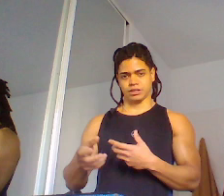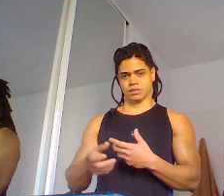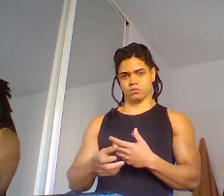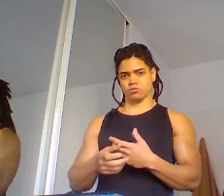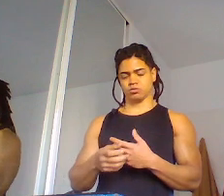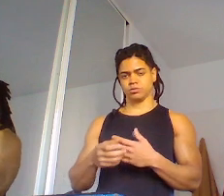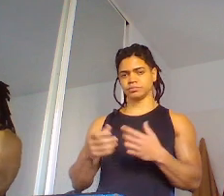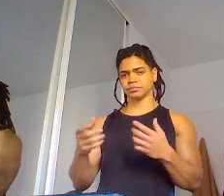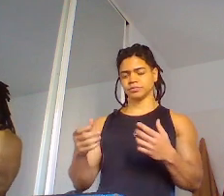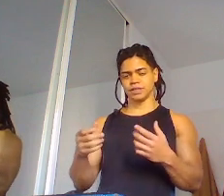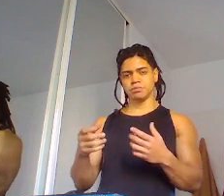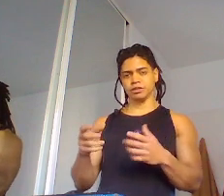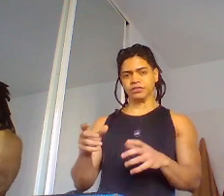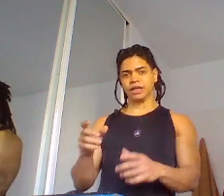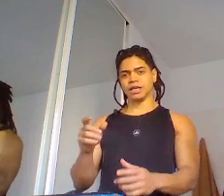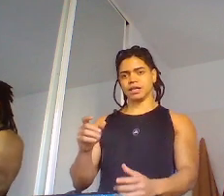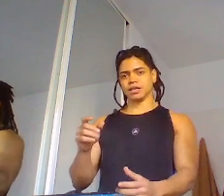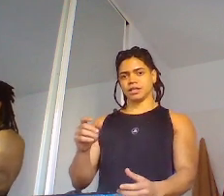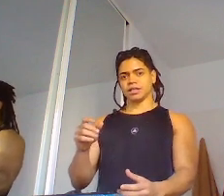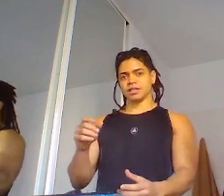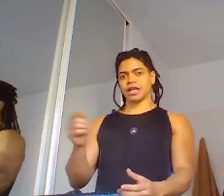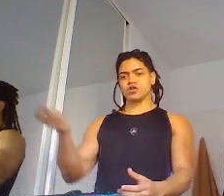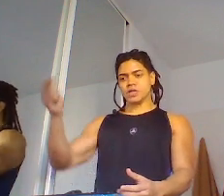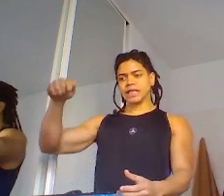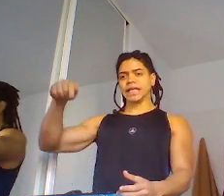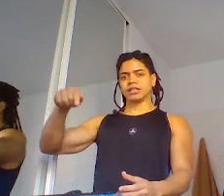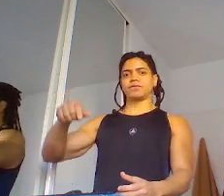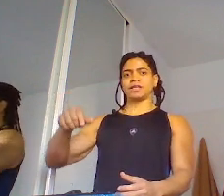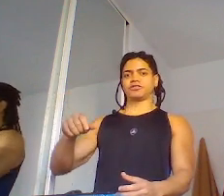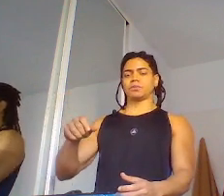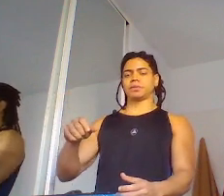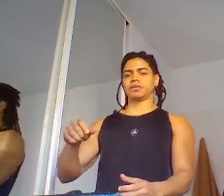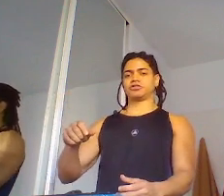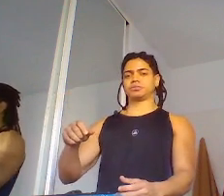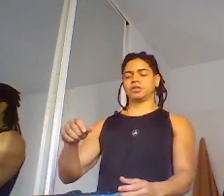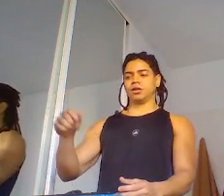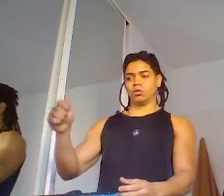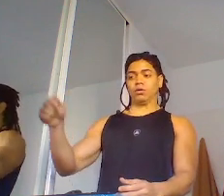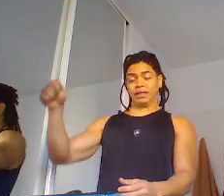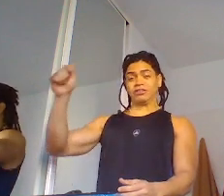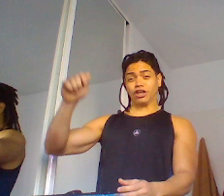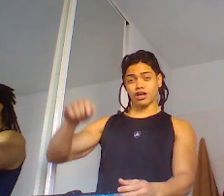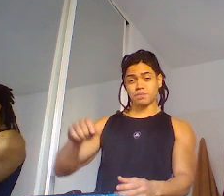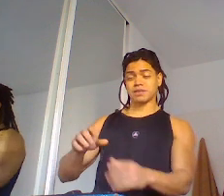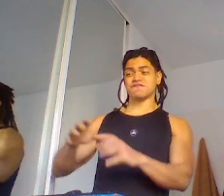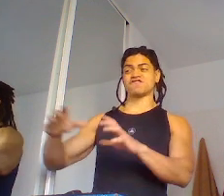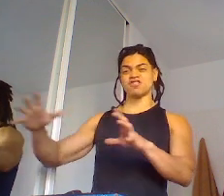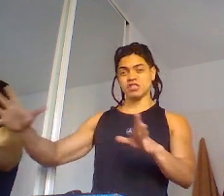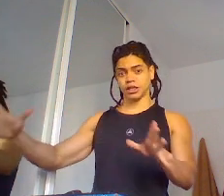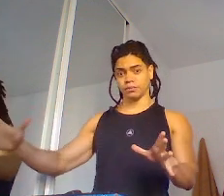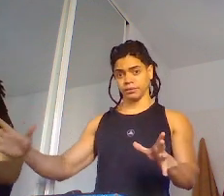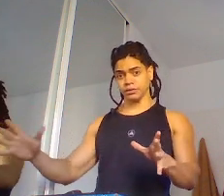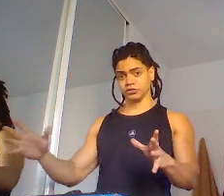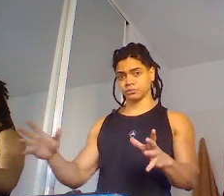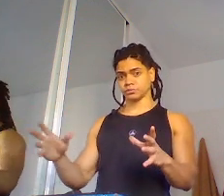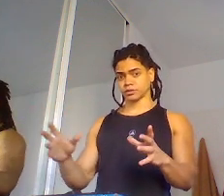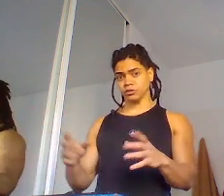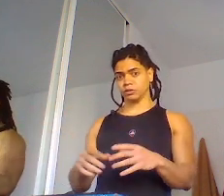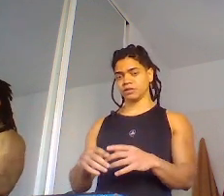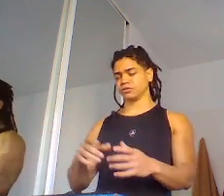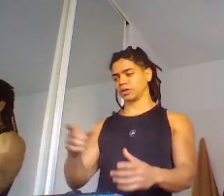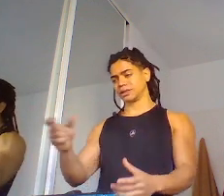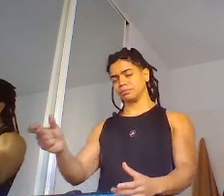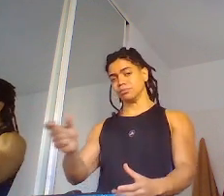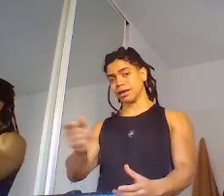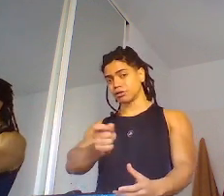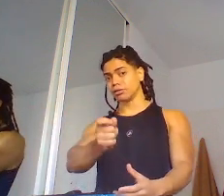sounds, or image that uniquely identify this competition or this company from the competition.